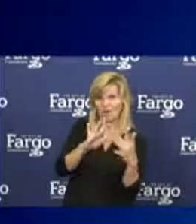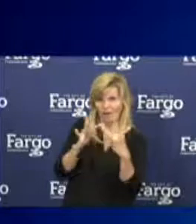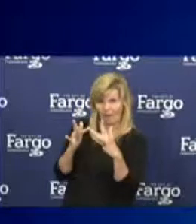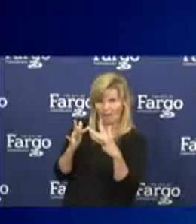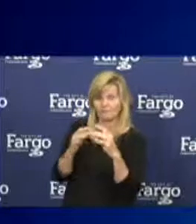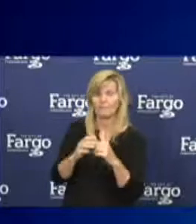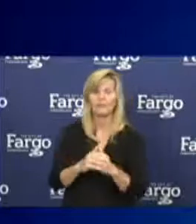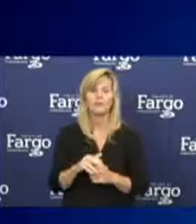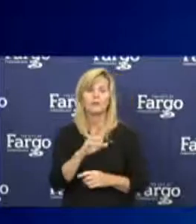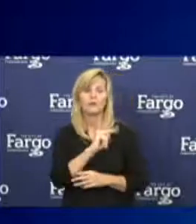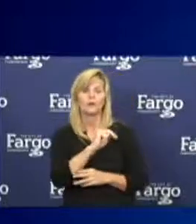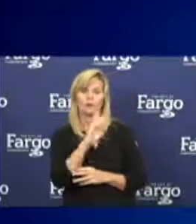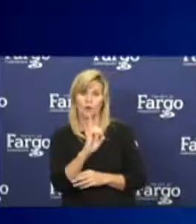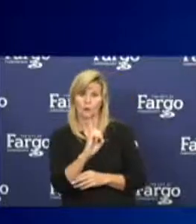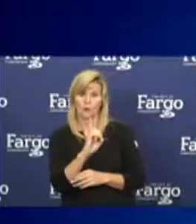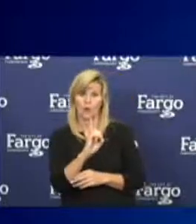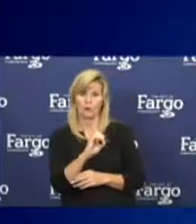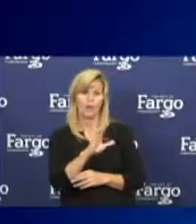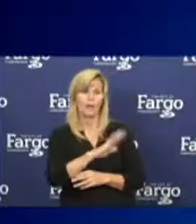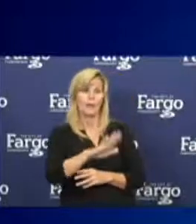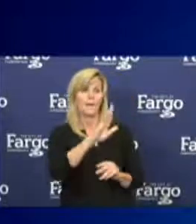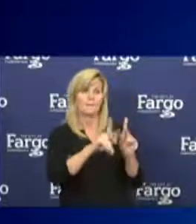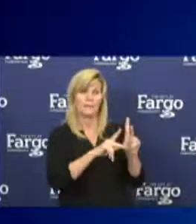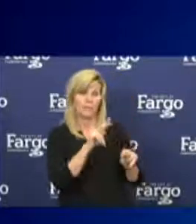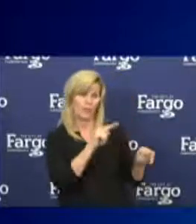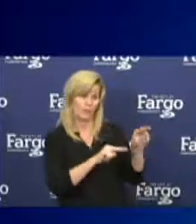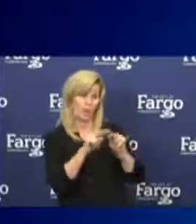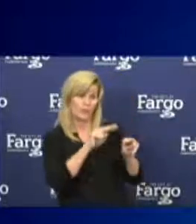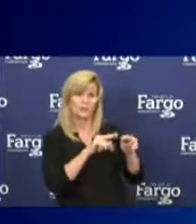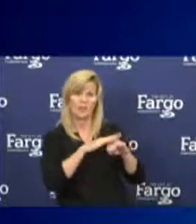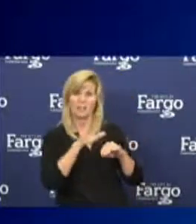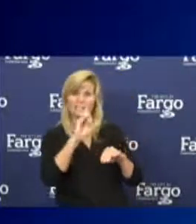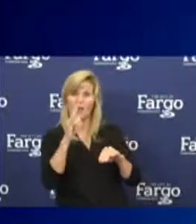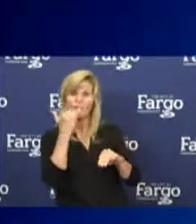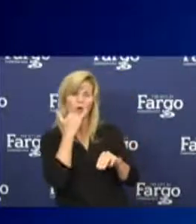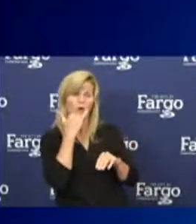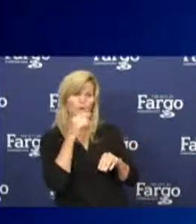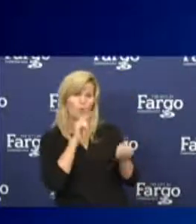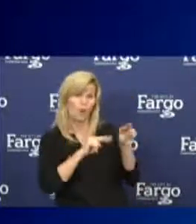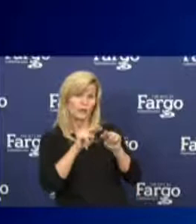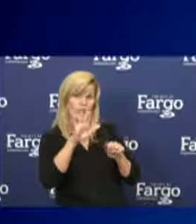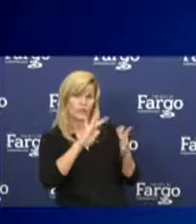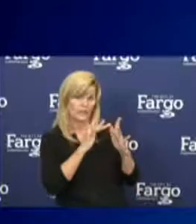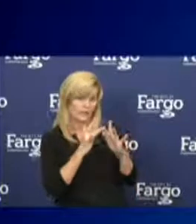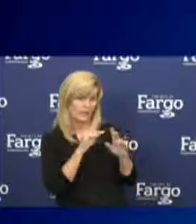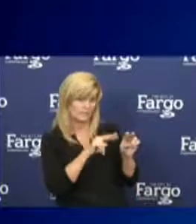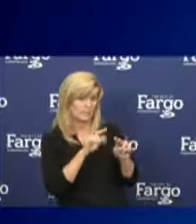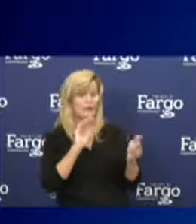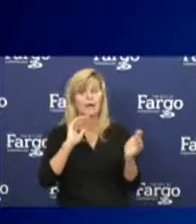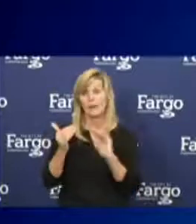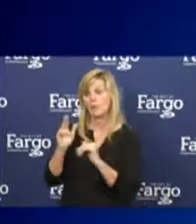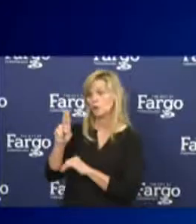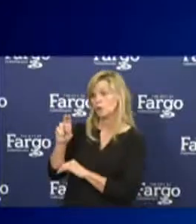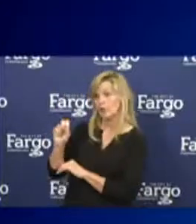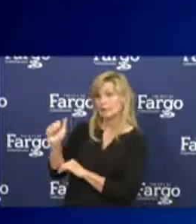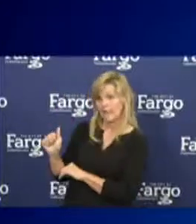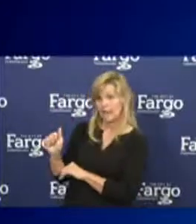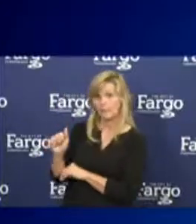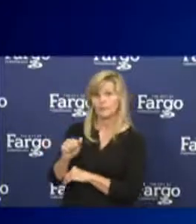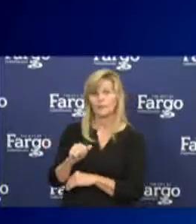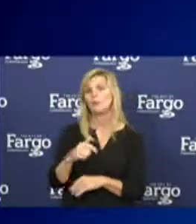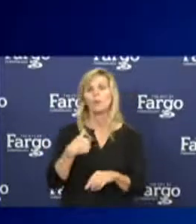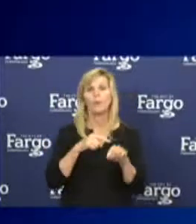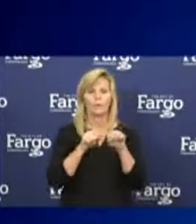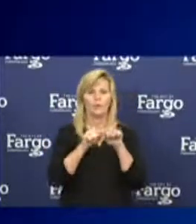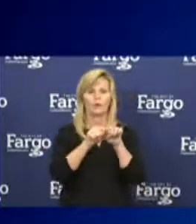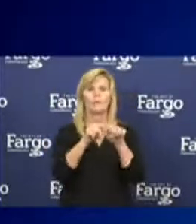North Dakota's mobility as looked at by cell phone GPS data versus the United States. And this is where we were at baseline